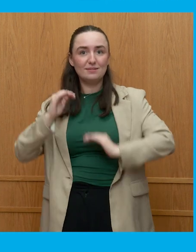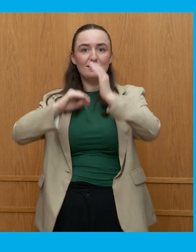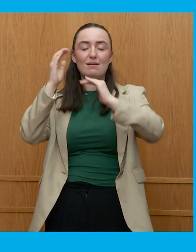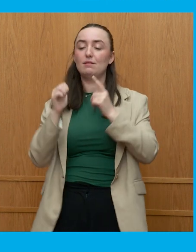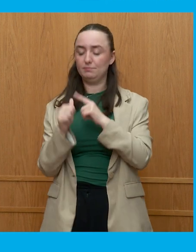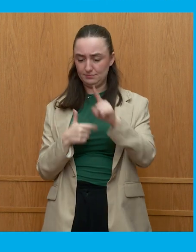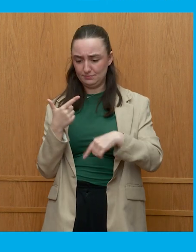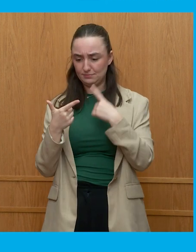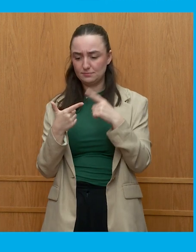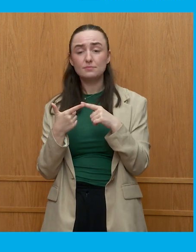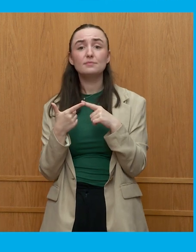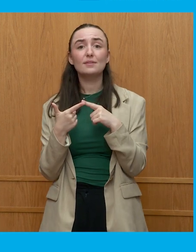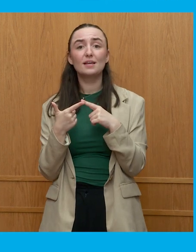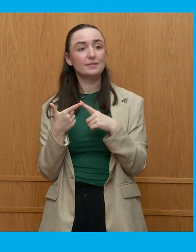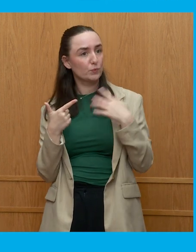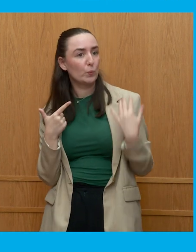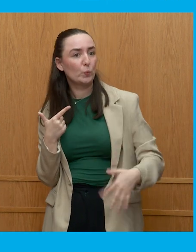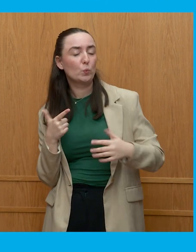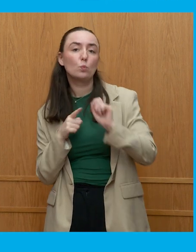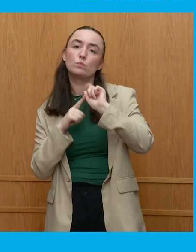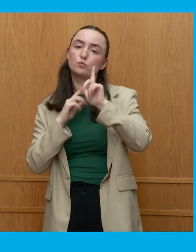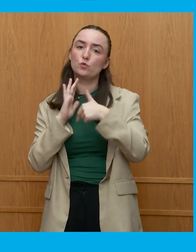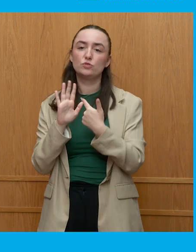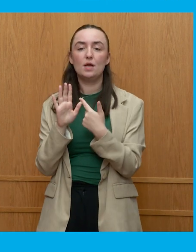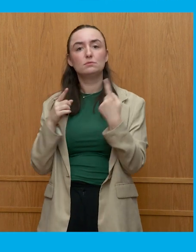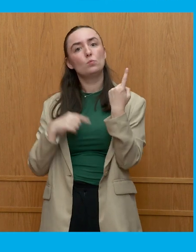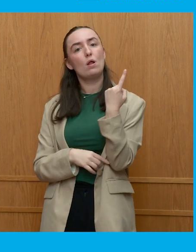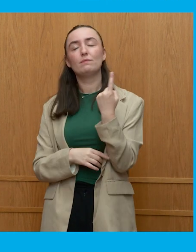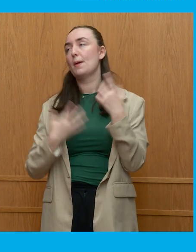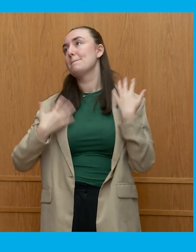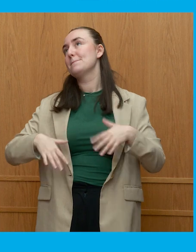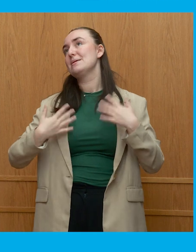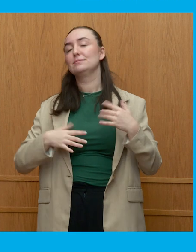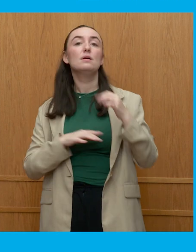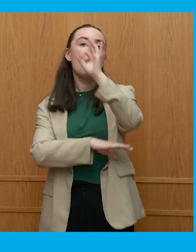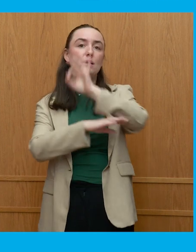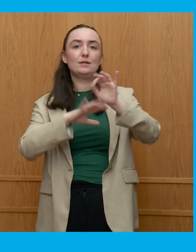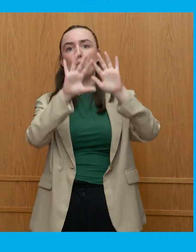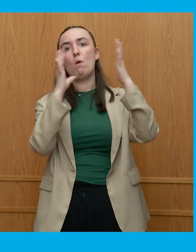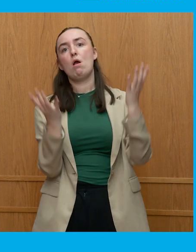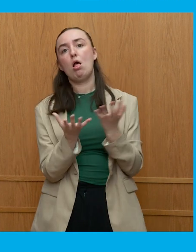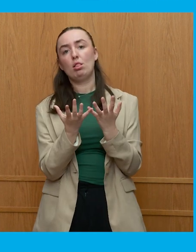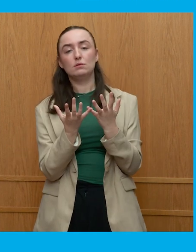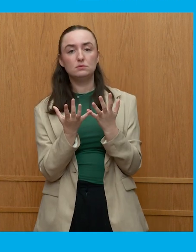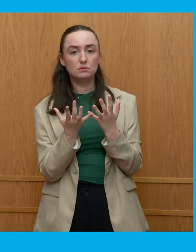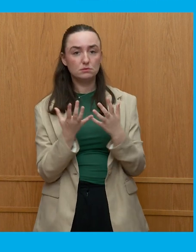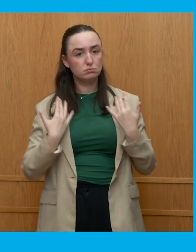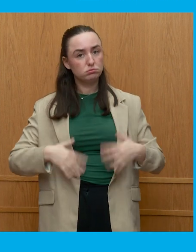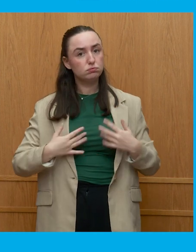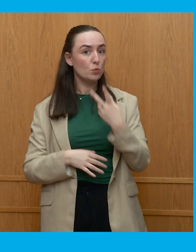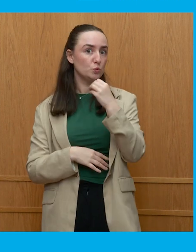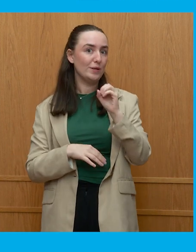the incredible project of one of the most amazing architects and architects in the 20th